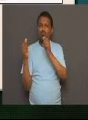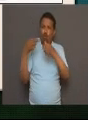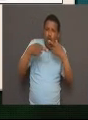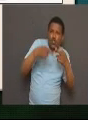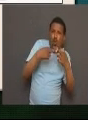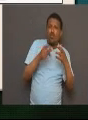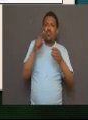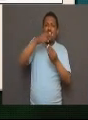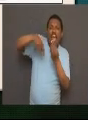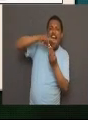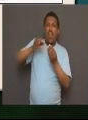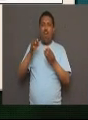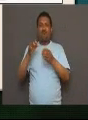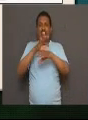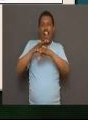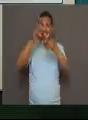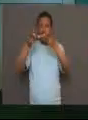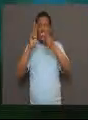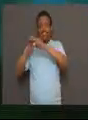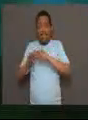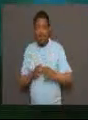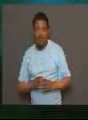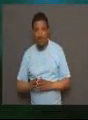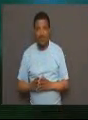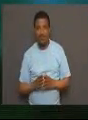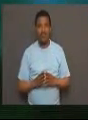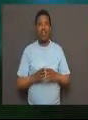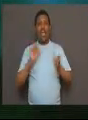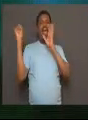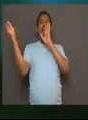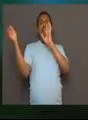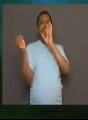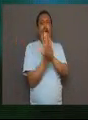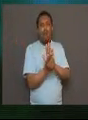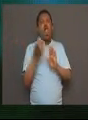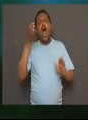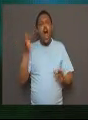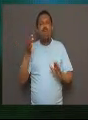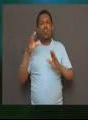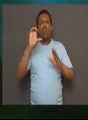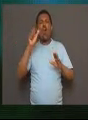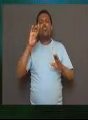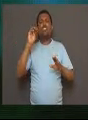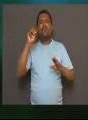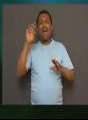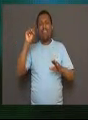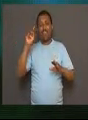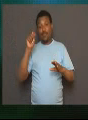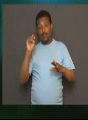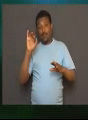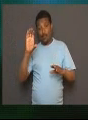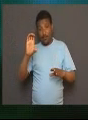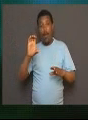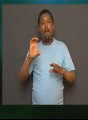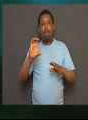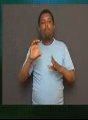which area of the landscape. An example of a choroschematic map, on